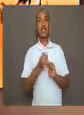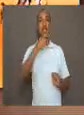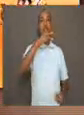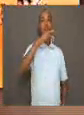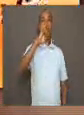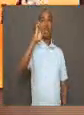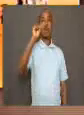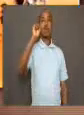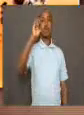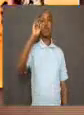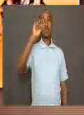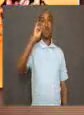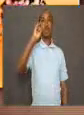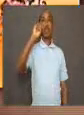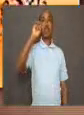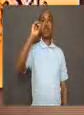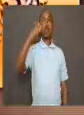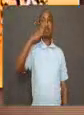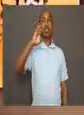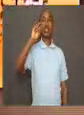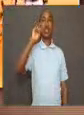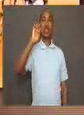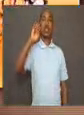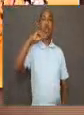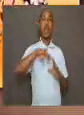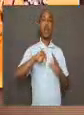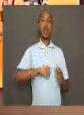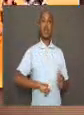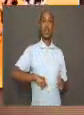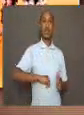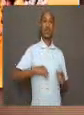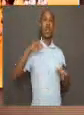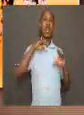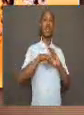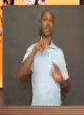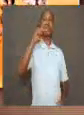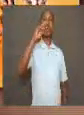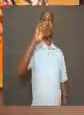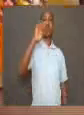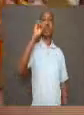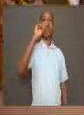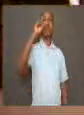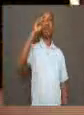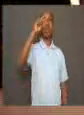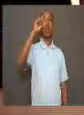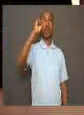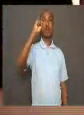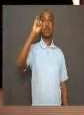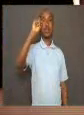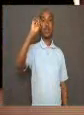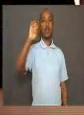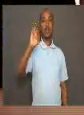It converts the pepsinogen in our gastric juices into